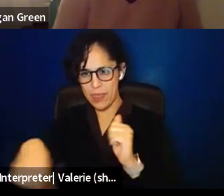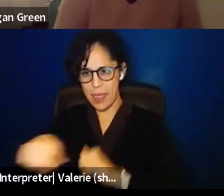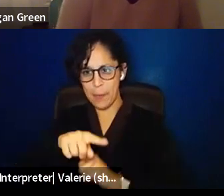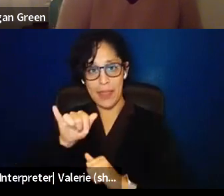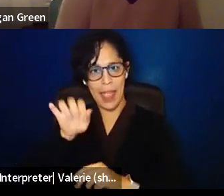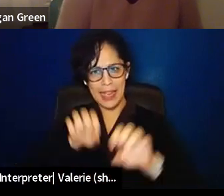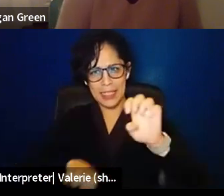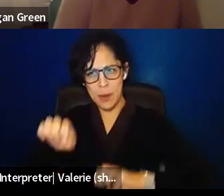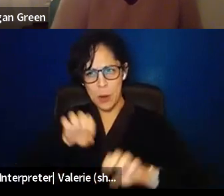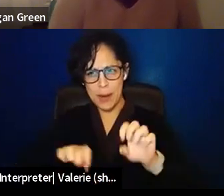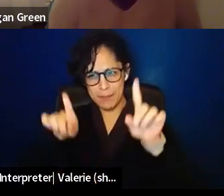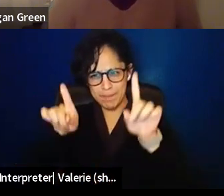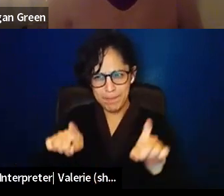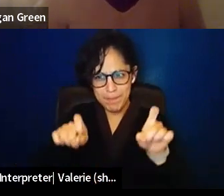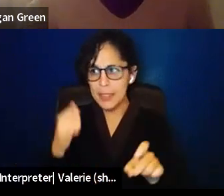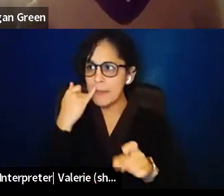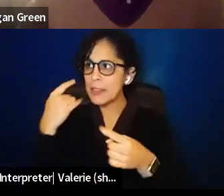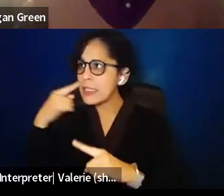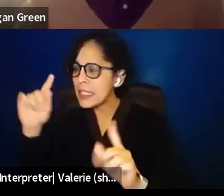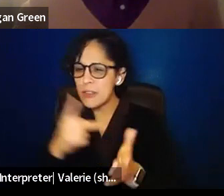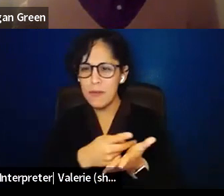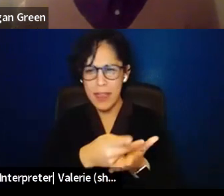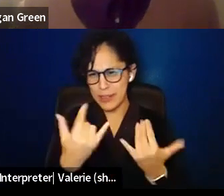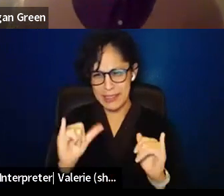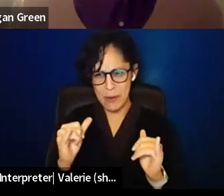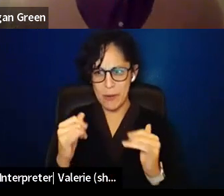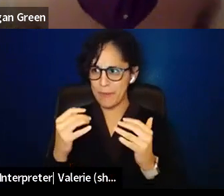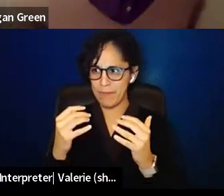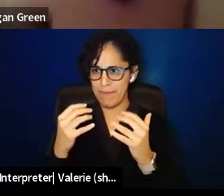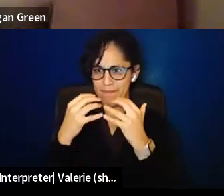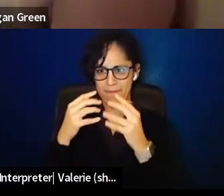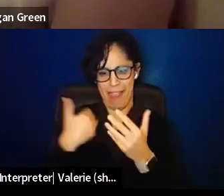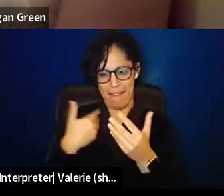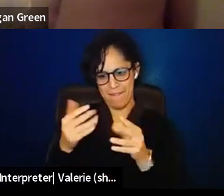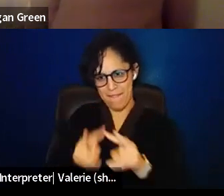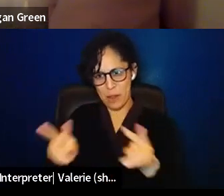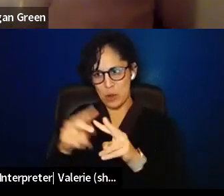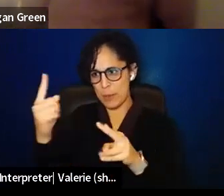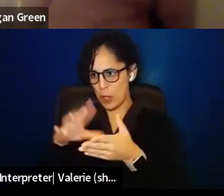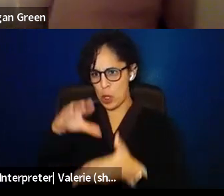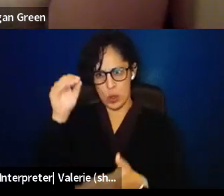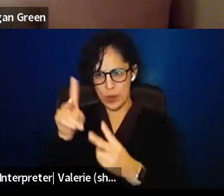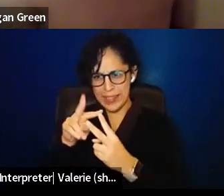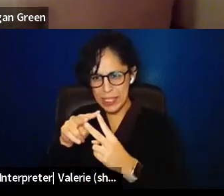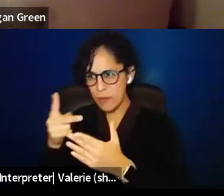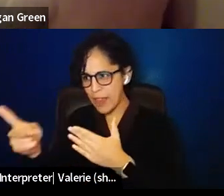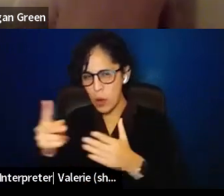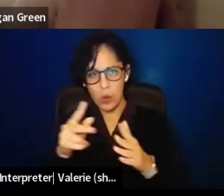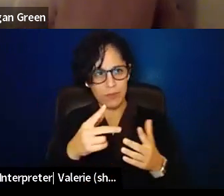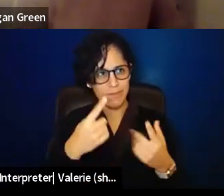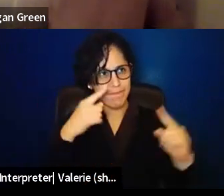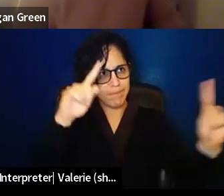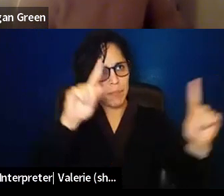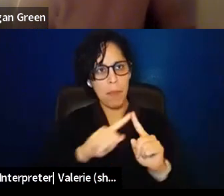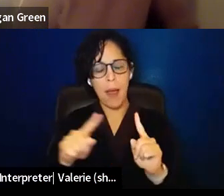whatever, and there's value in both. That experiment is important to this moment with these people and will look